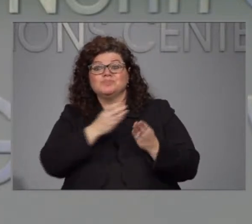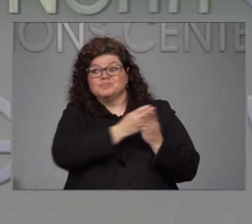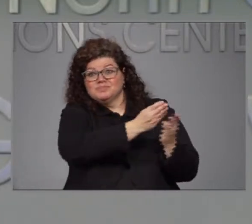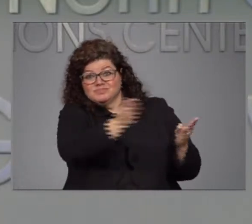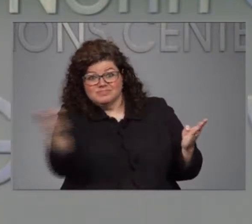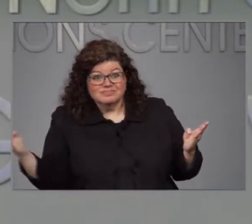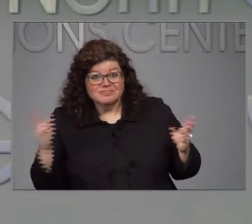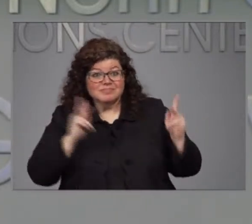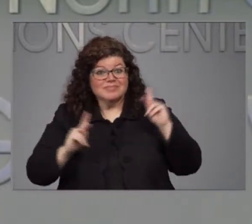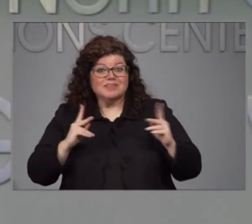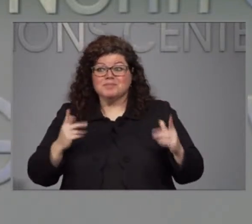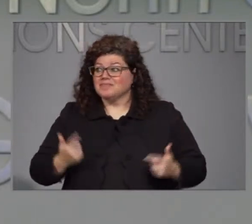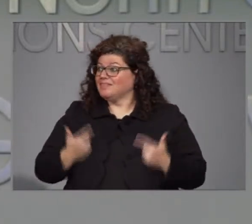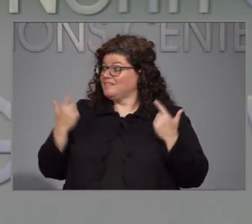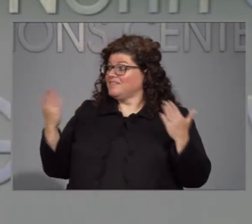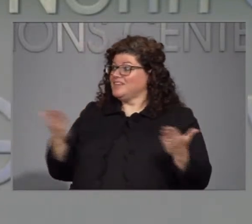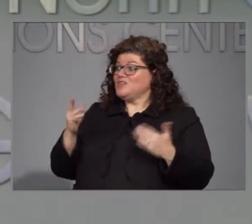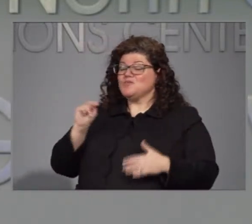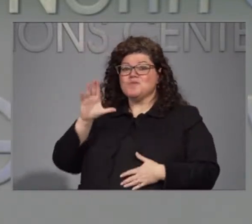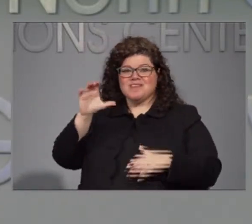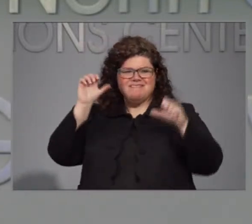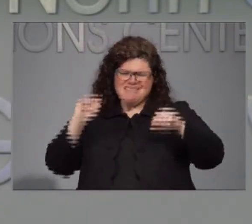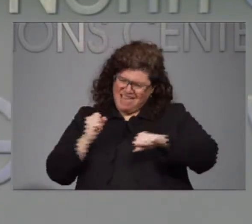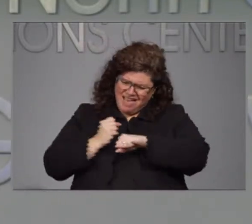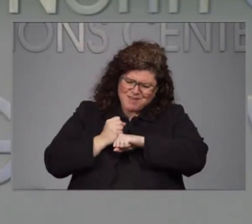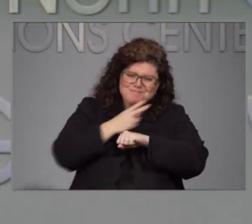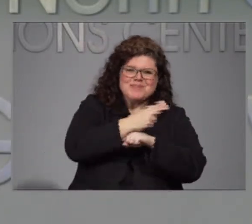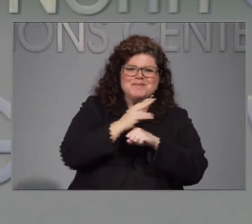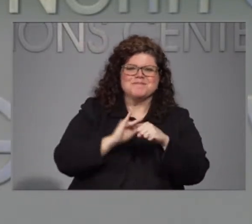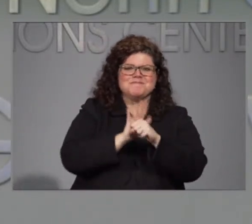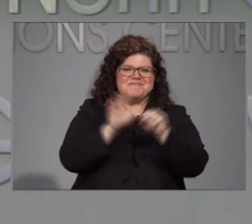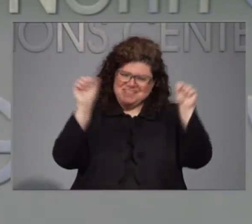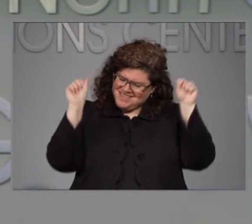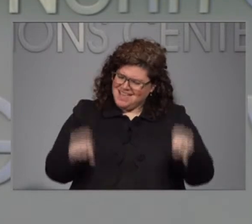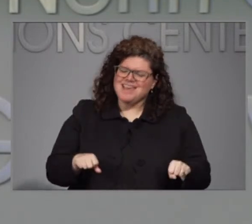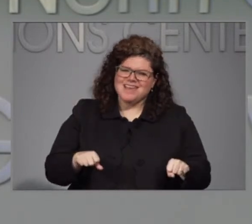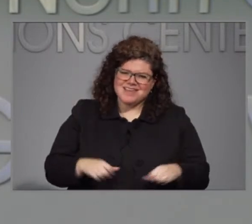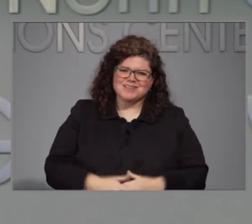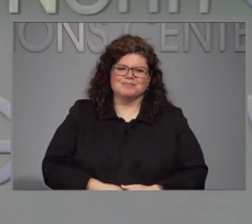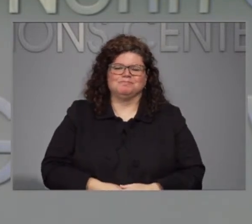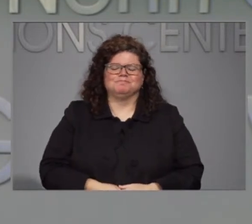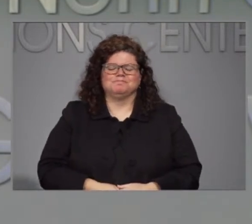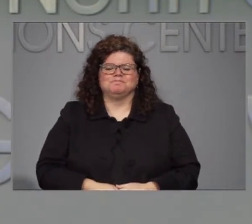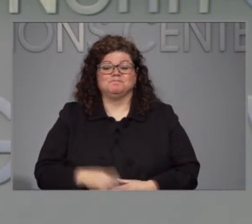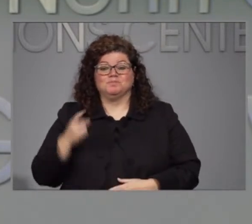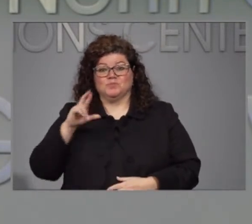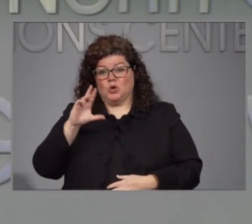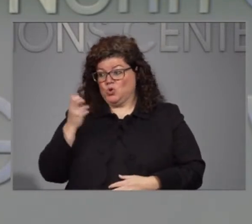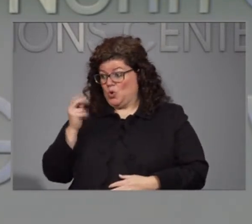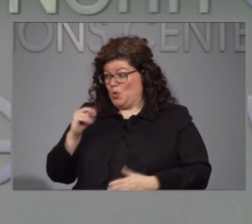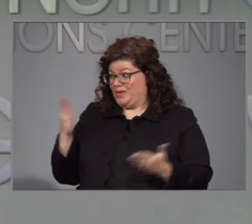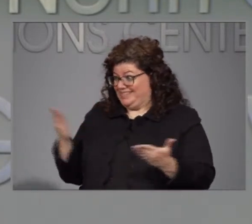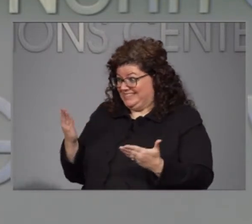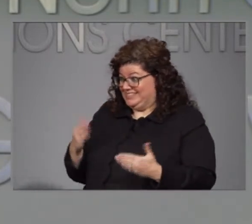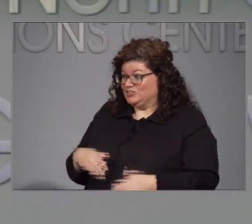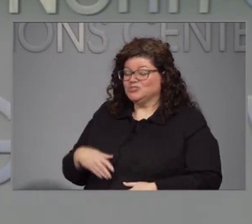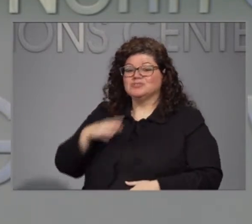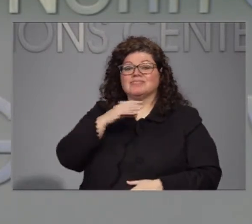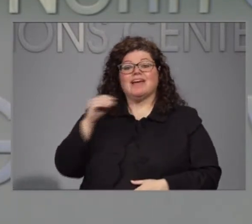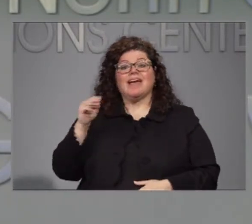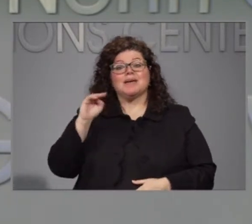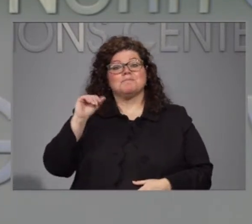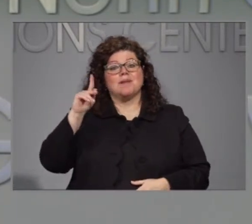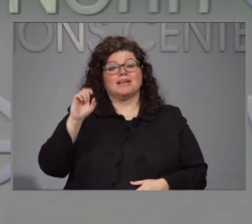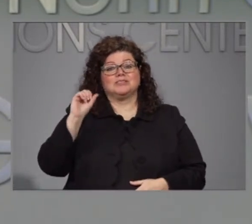Carolinians know how to work together and to defeat it. Along with Dr. Cohen, with me today is Emergency Management Director Mike